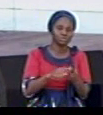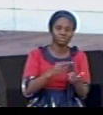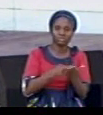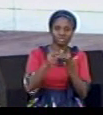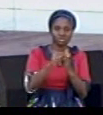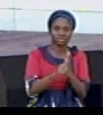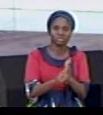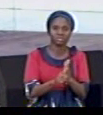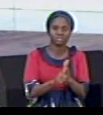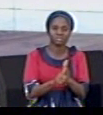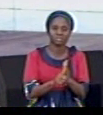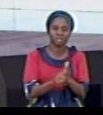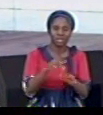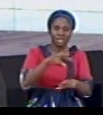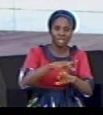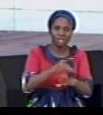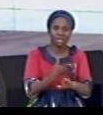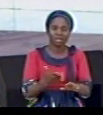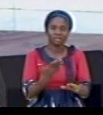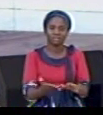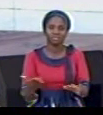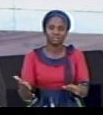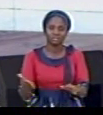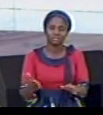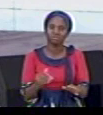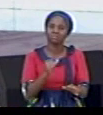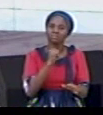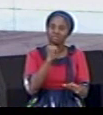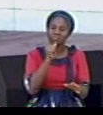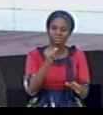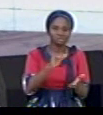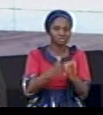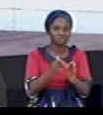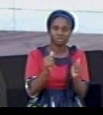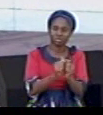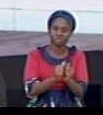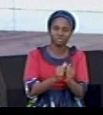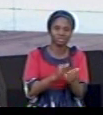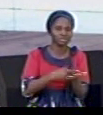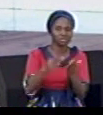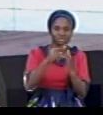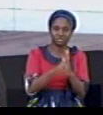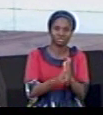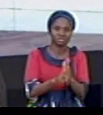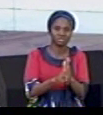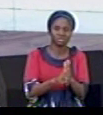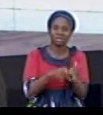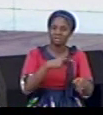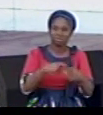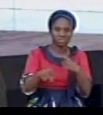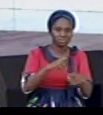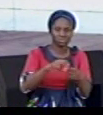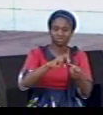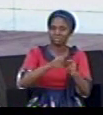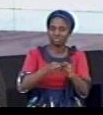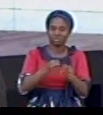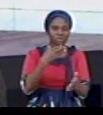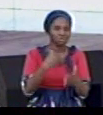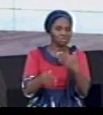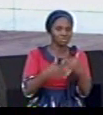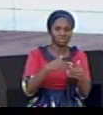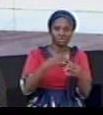possession, not up to righteousness. Persecution, adversity, whatever trial,